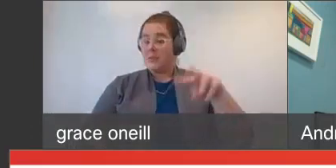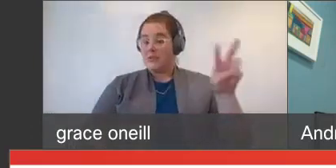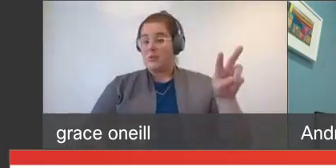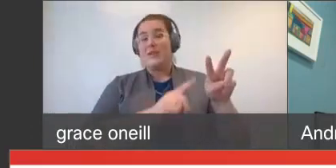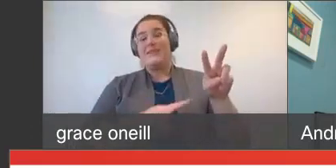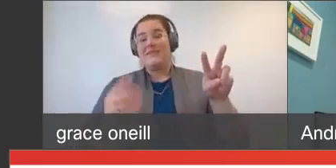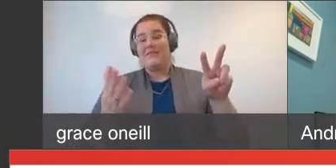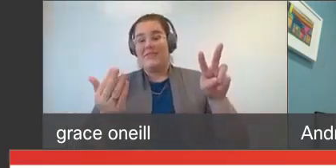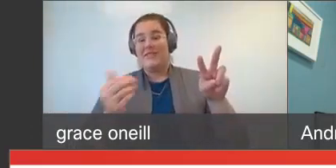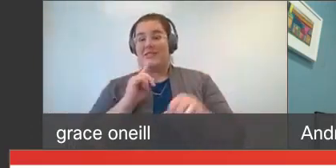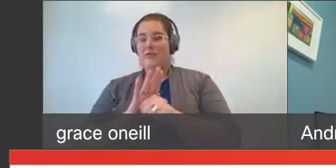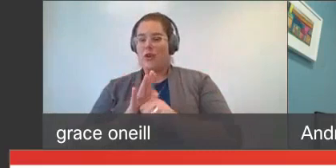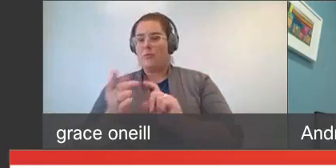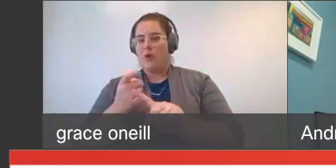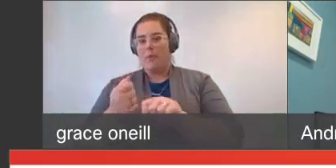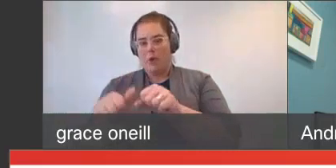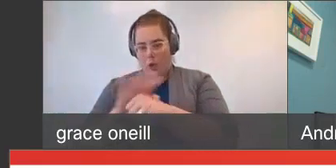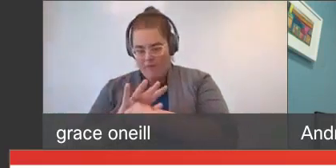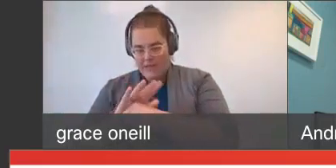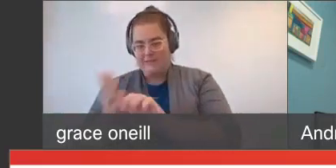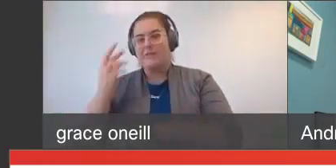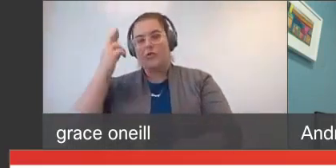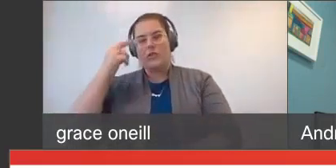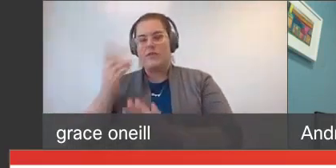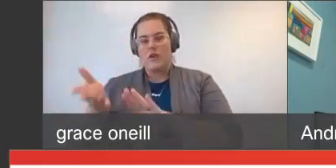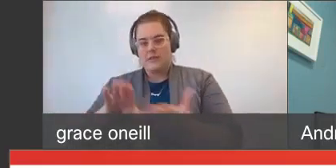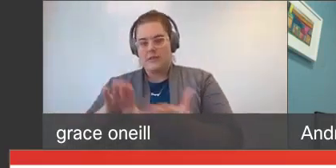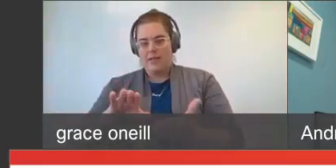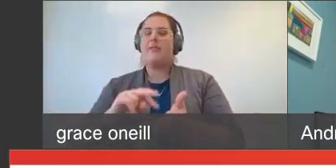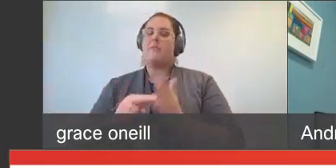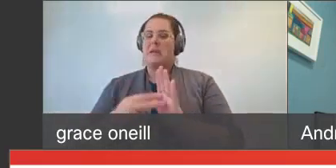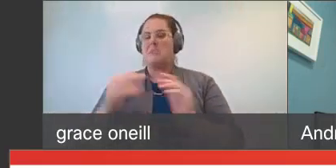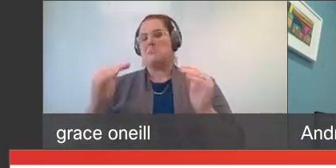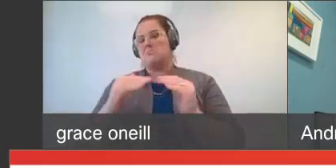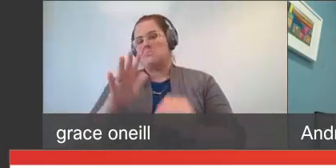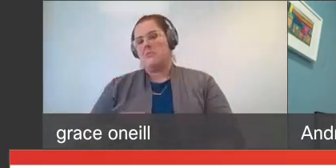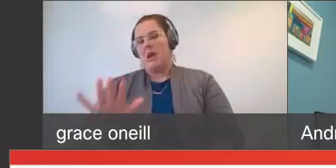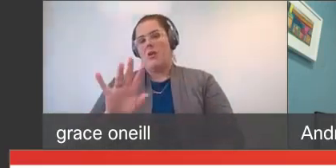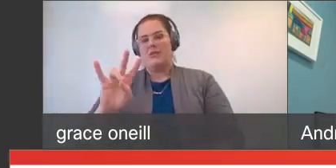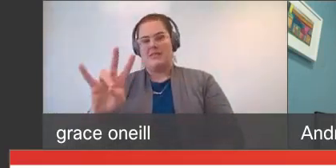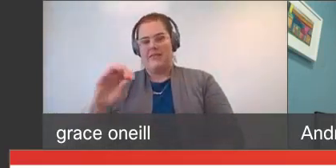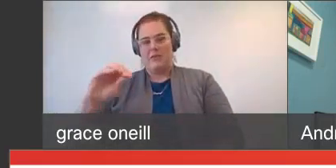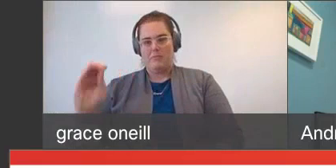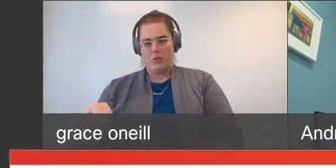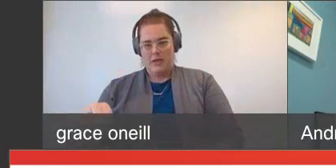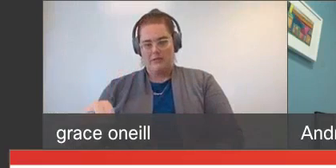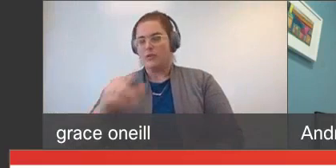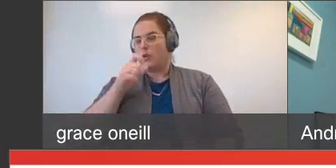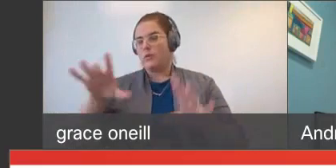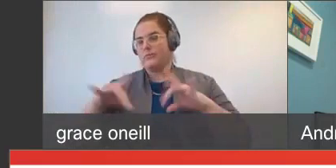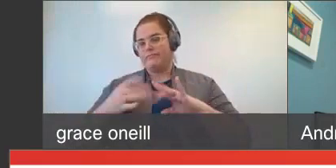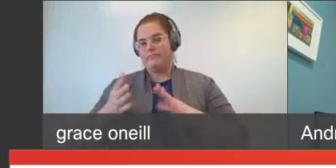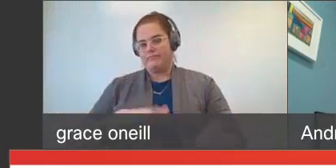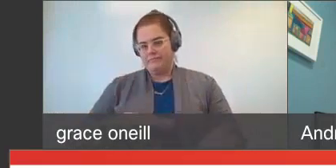that represents about 7% in supported living who contracted COVID and had a confirmed COVID death.